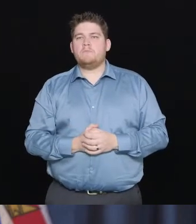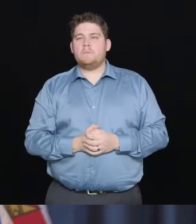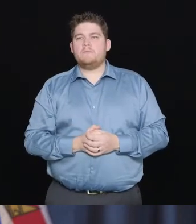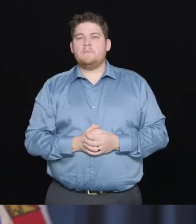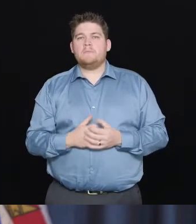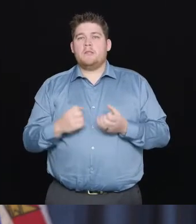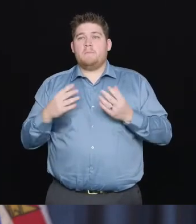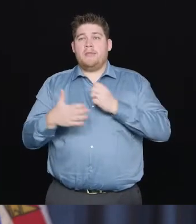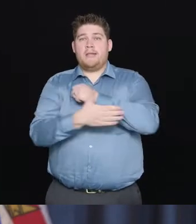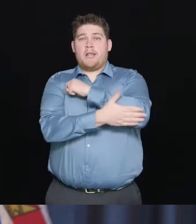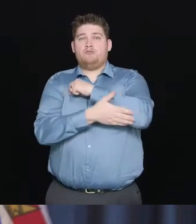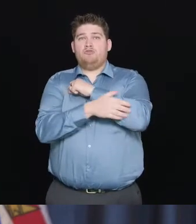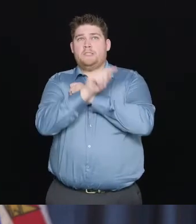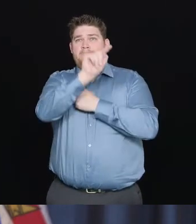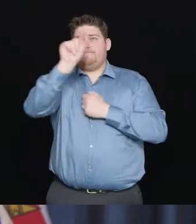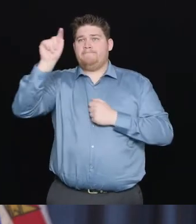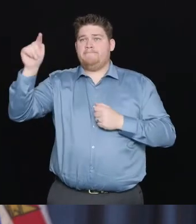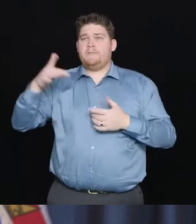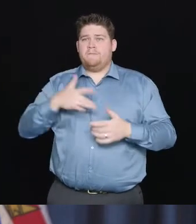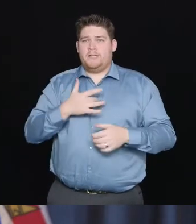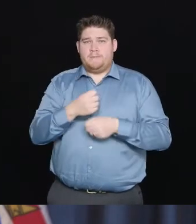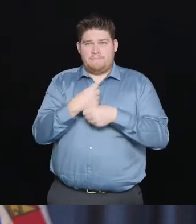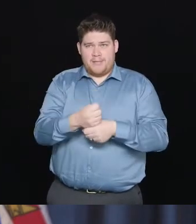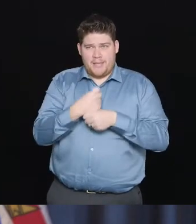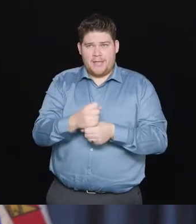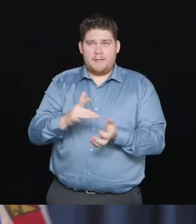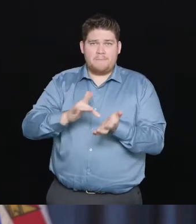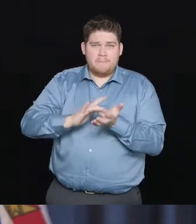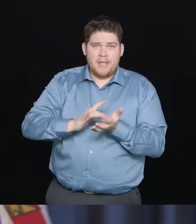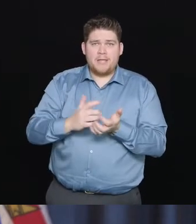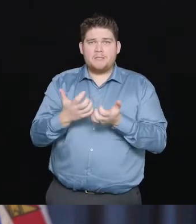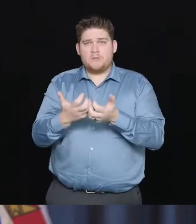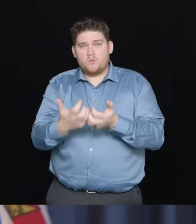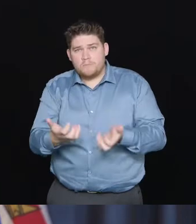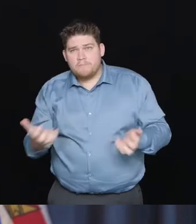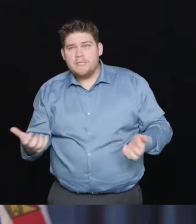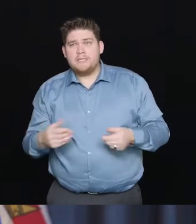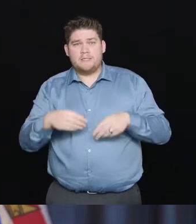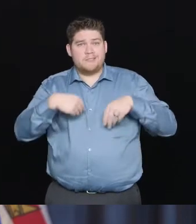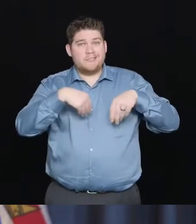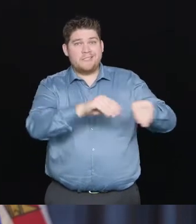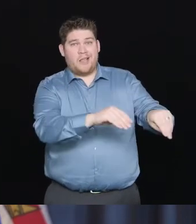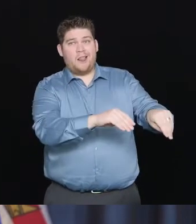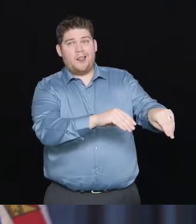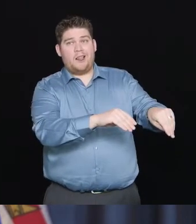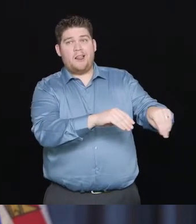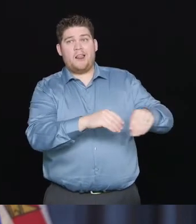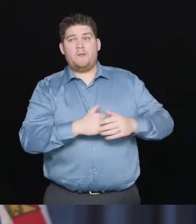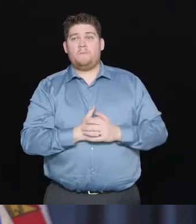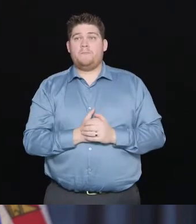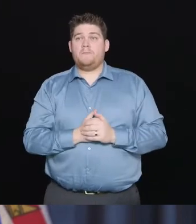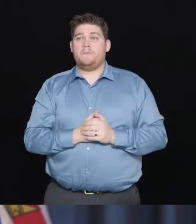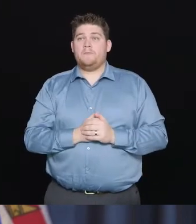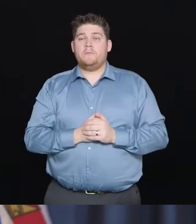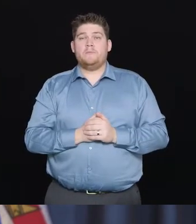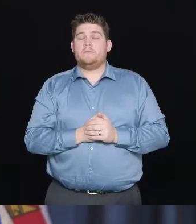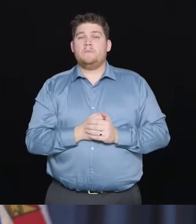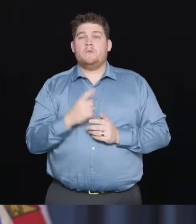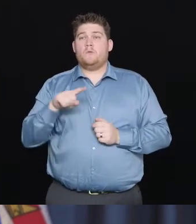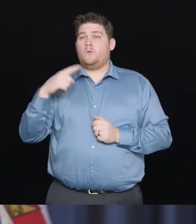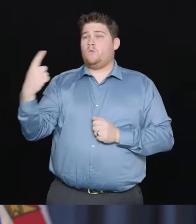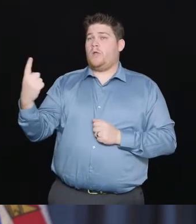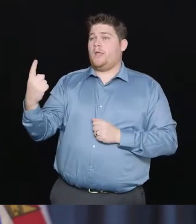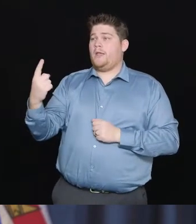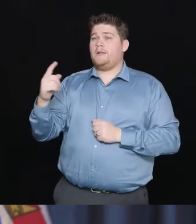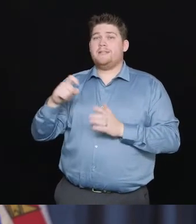United States, which is going through what everyone can witness now if they watch any kind of